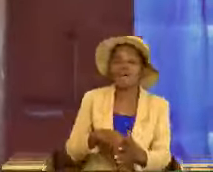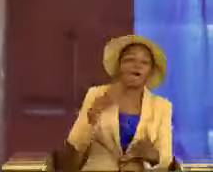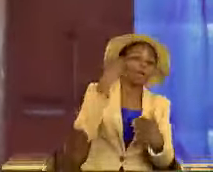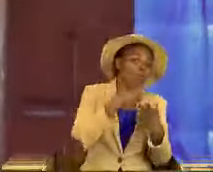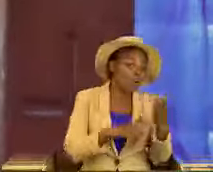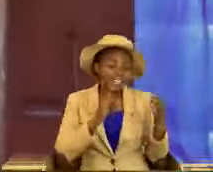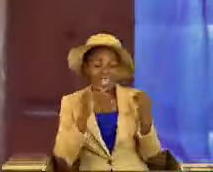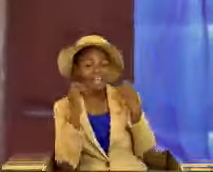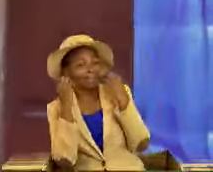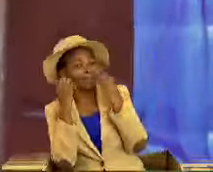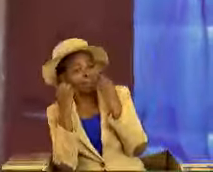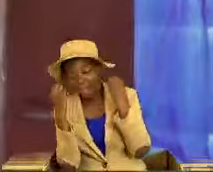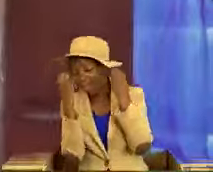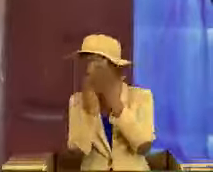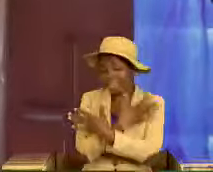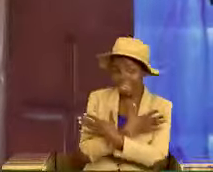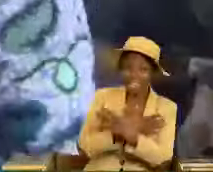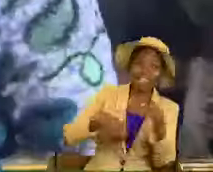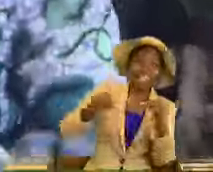Jesus